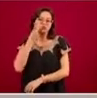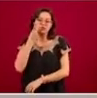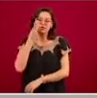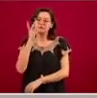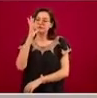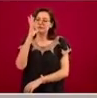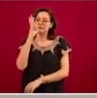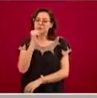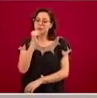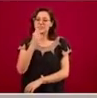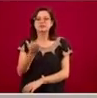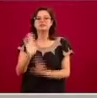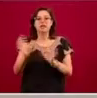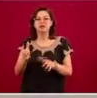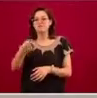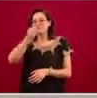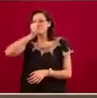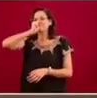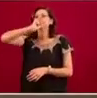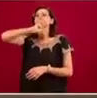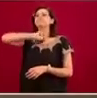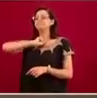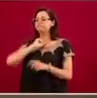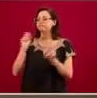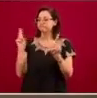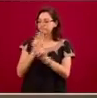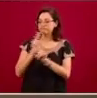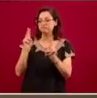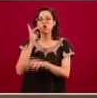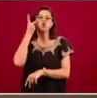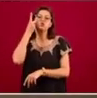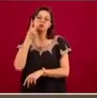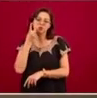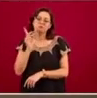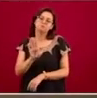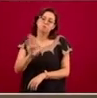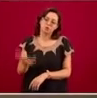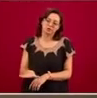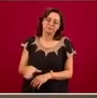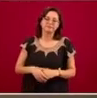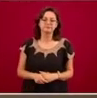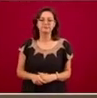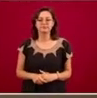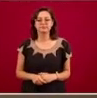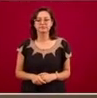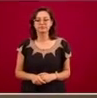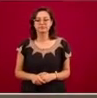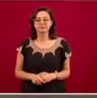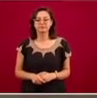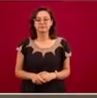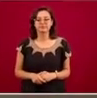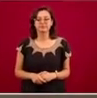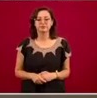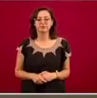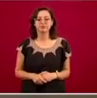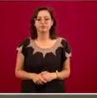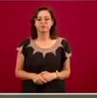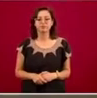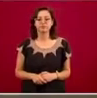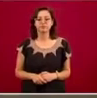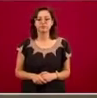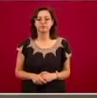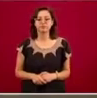deaths usually occur in moments in which they are intubated, they are sedated, they are basically asleep. But